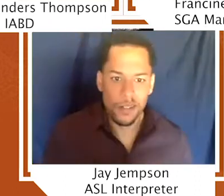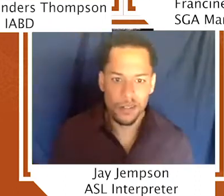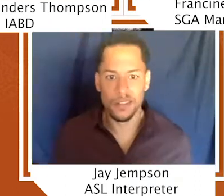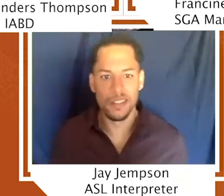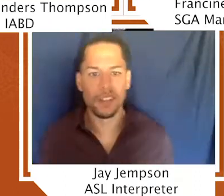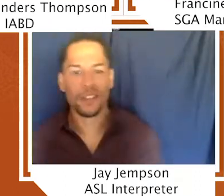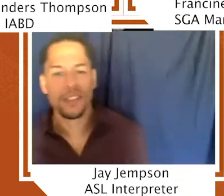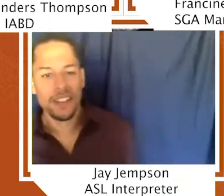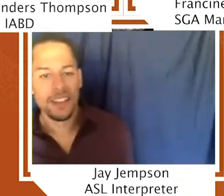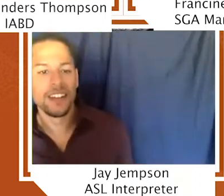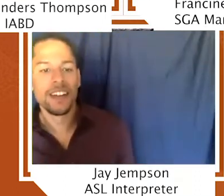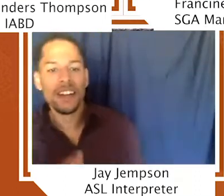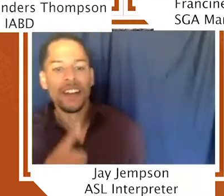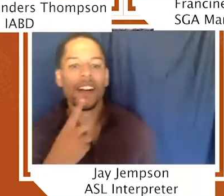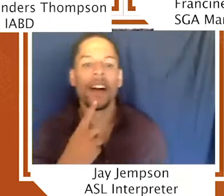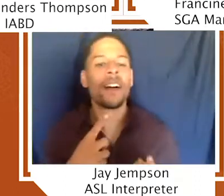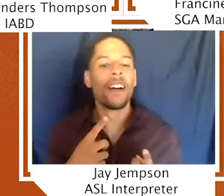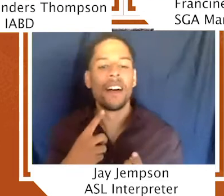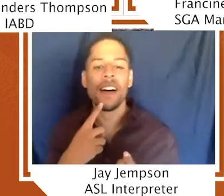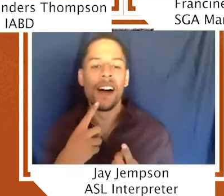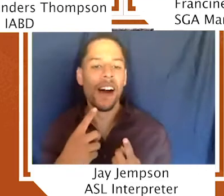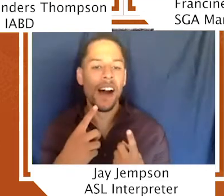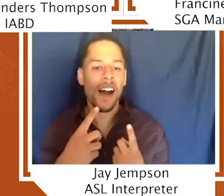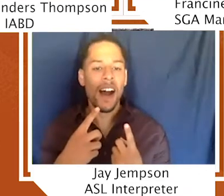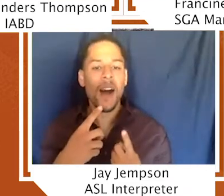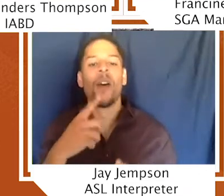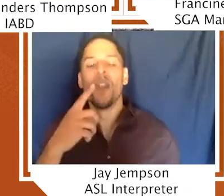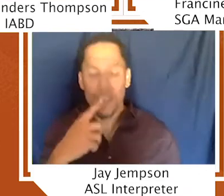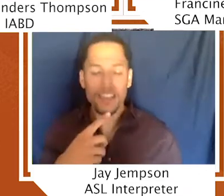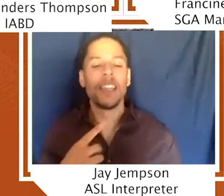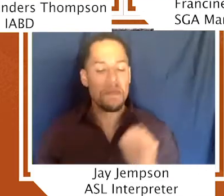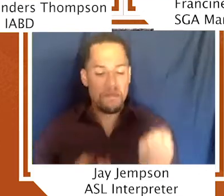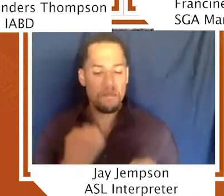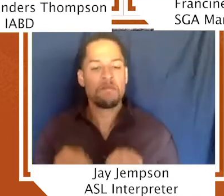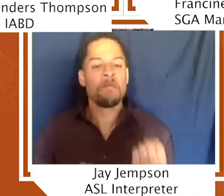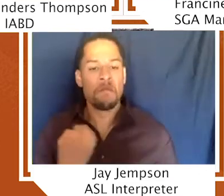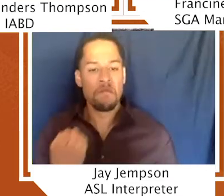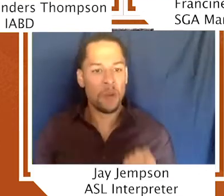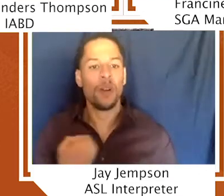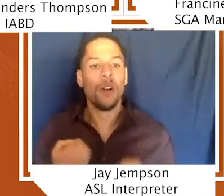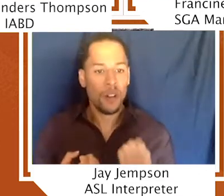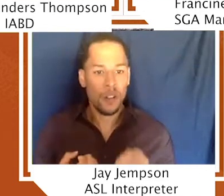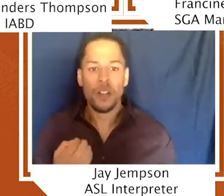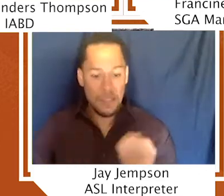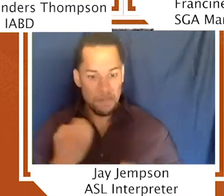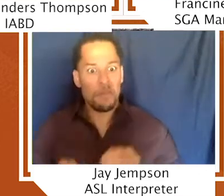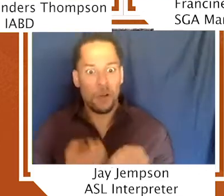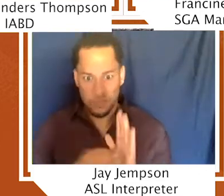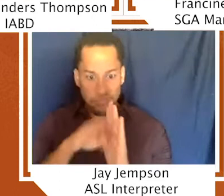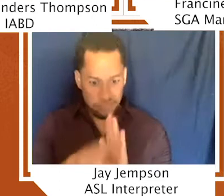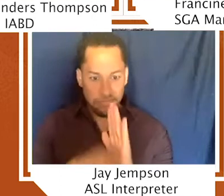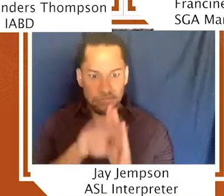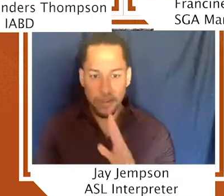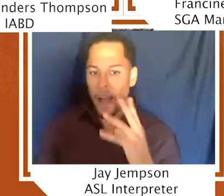tax and add it to all my invoices, Indira. Yes, Indira, good line. Yes. Oh,